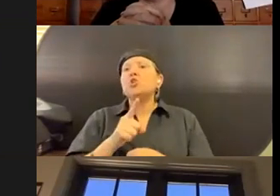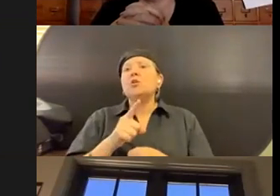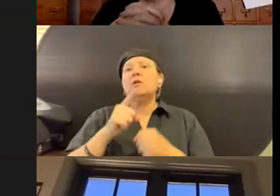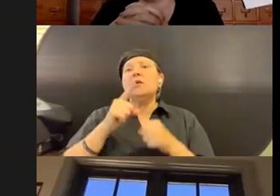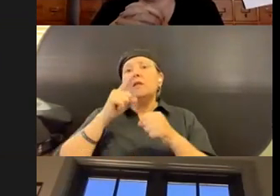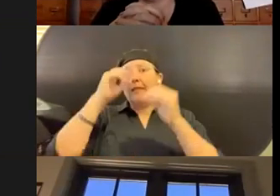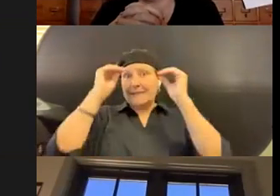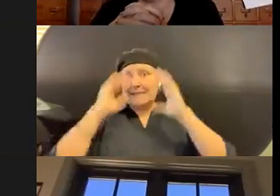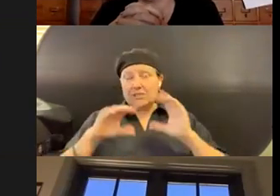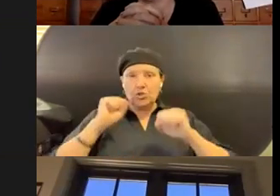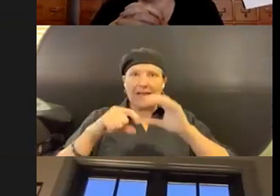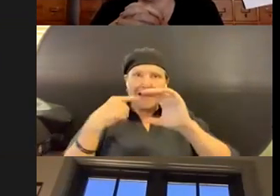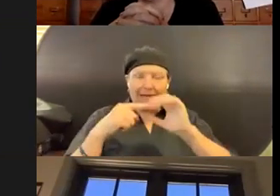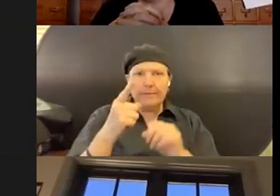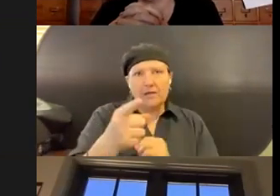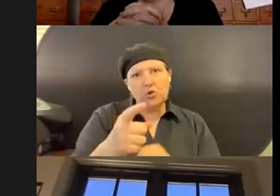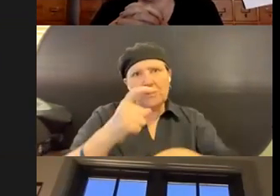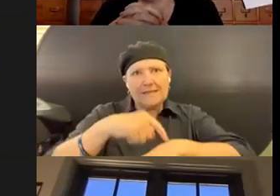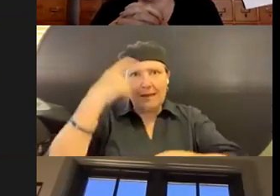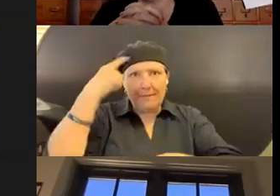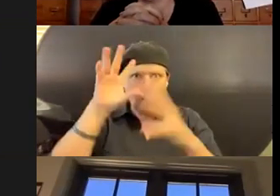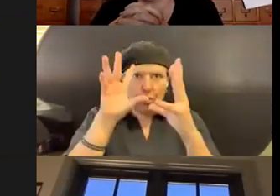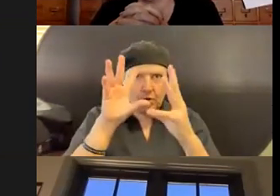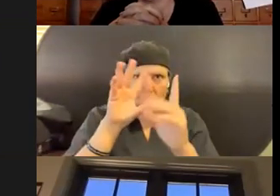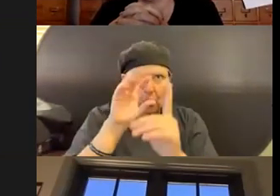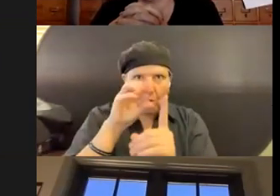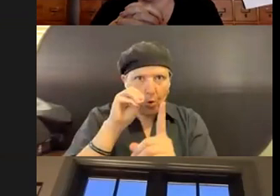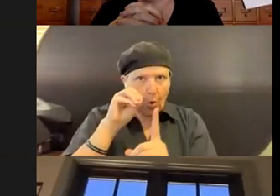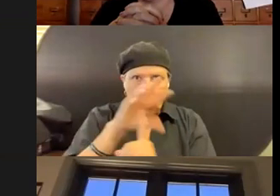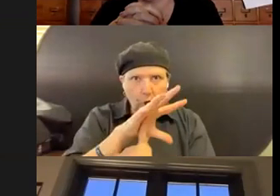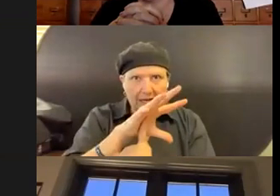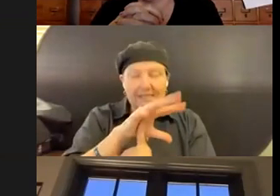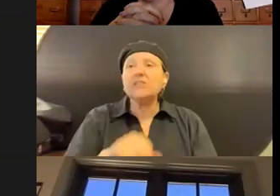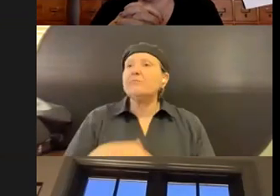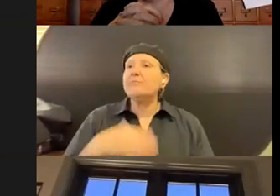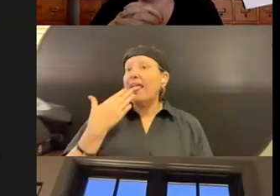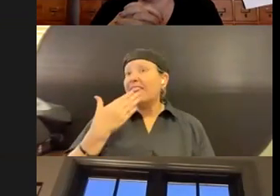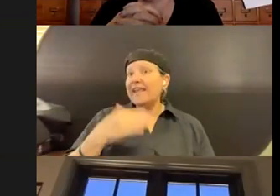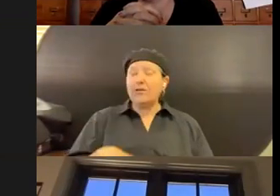Okay. Next, the question. Oh, go ahead. No, I just said thank you, Ray. Okay.